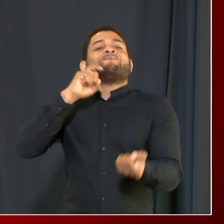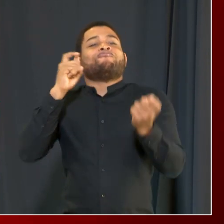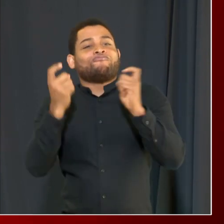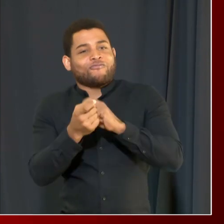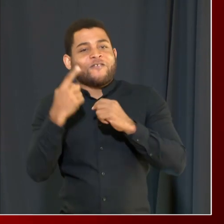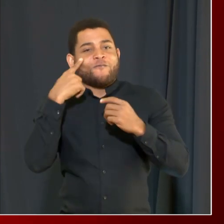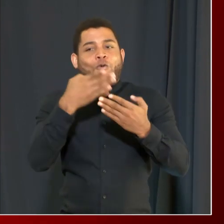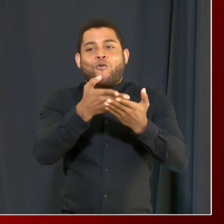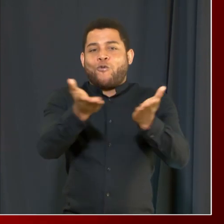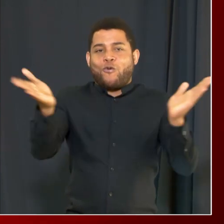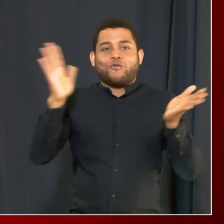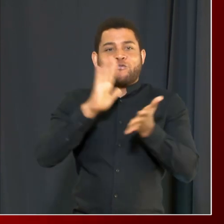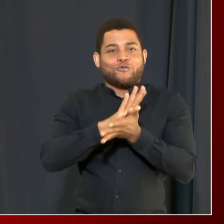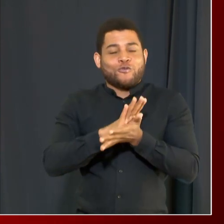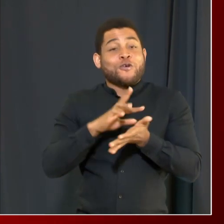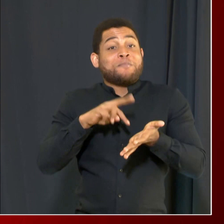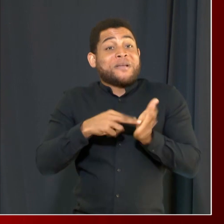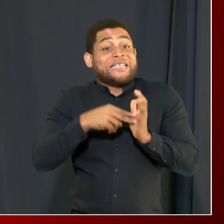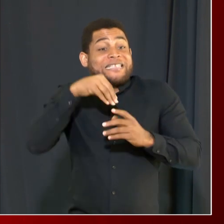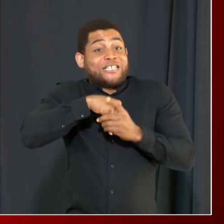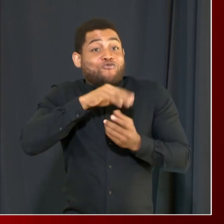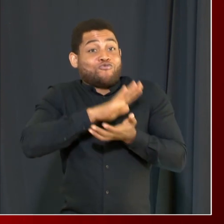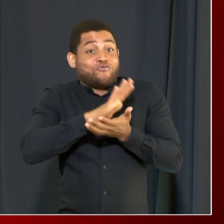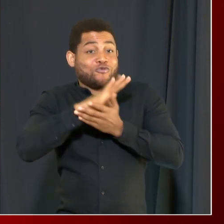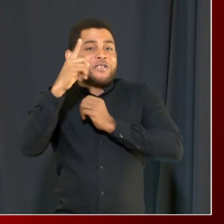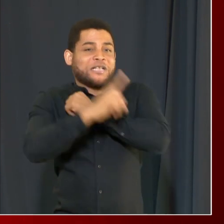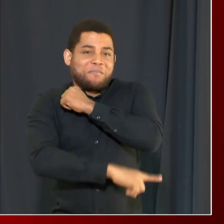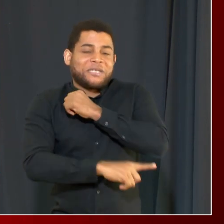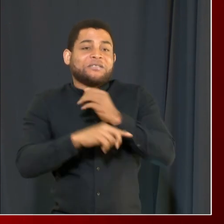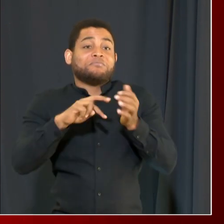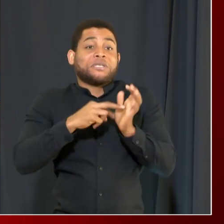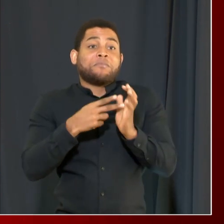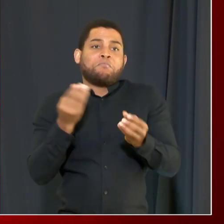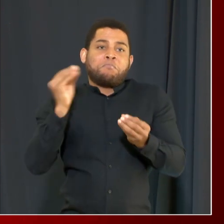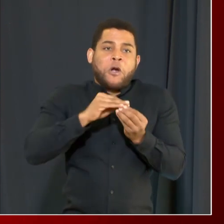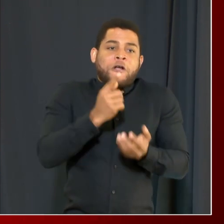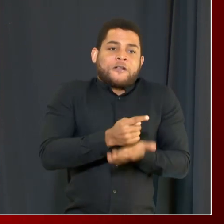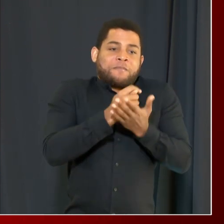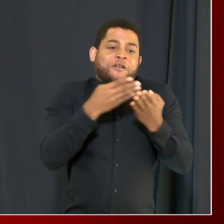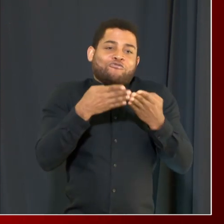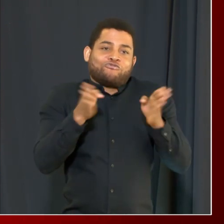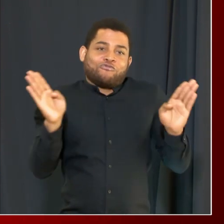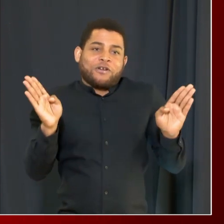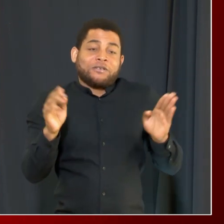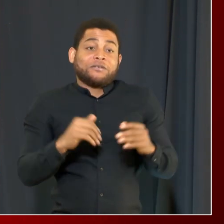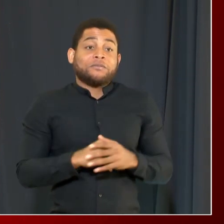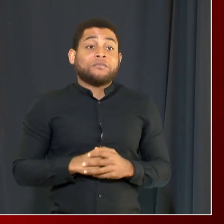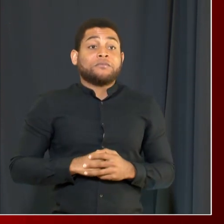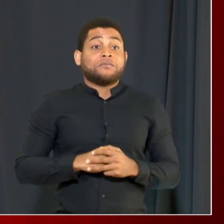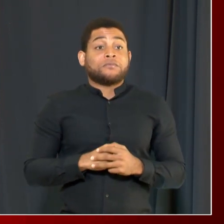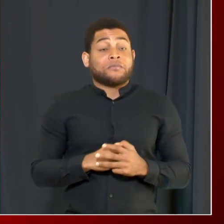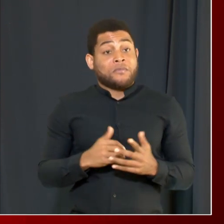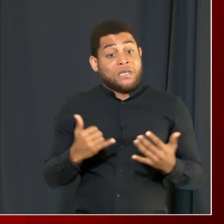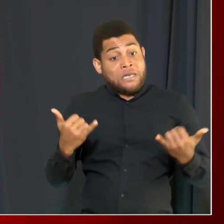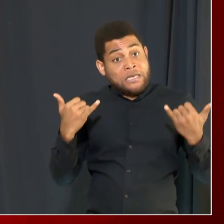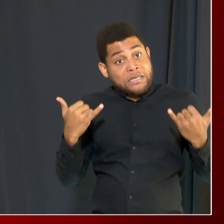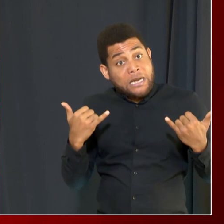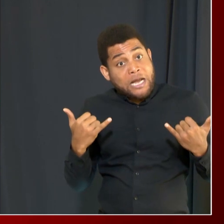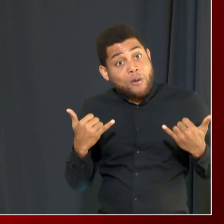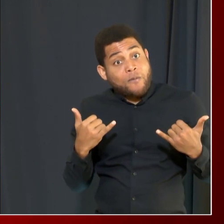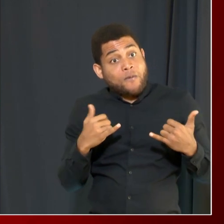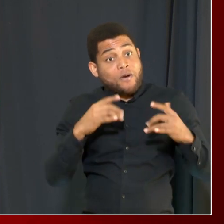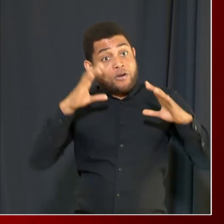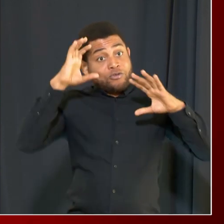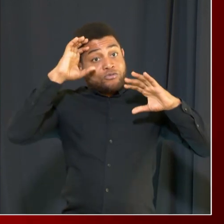in-school suspension means. And then finally, the chancellor and the deputy mayor have been looking at what it means when a